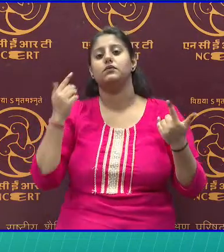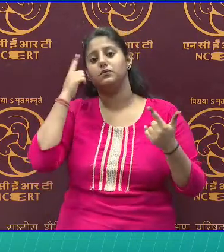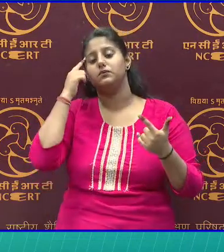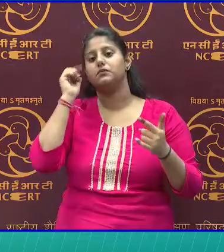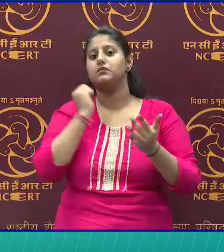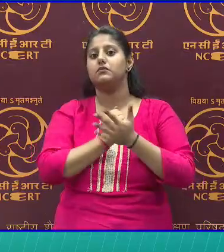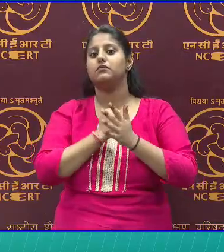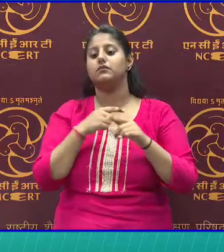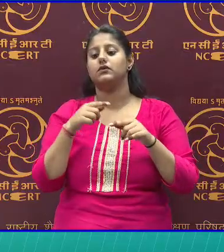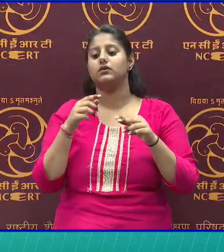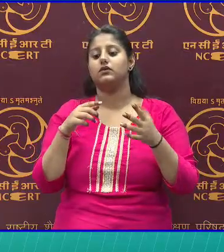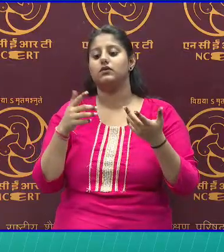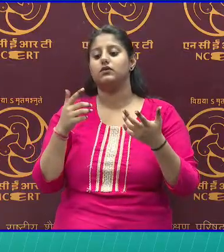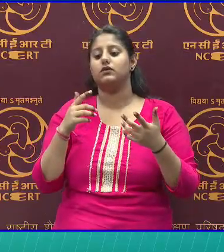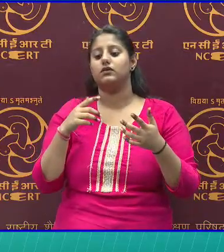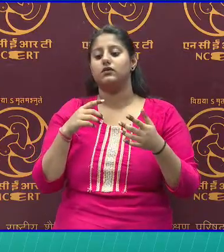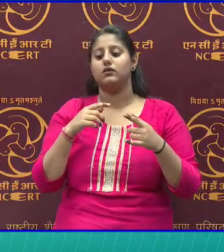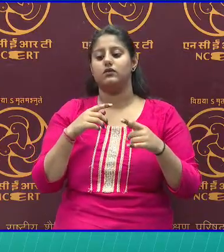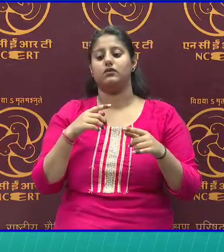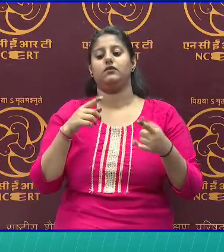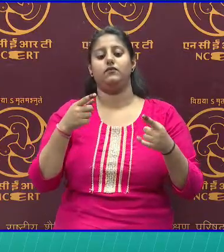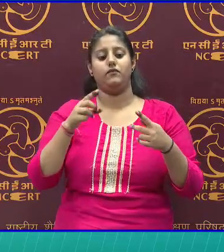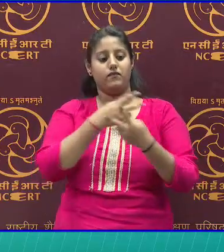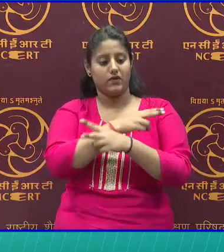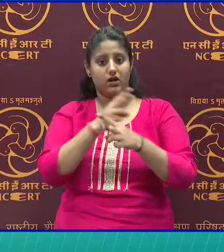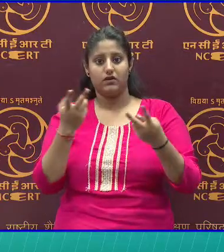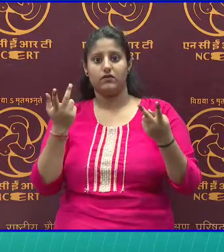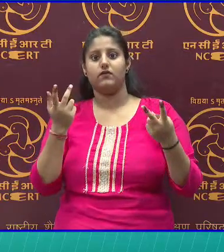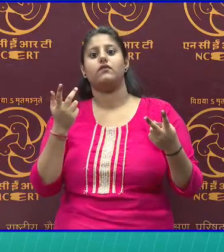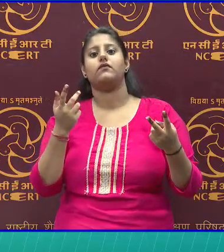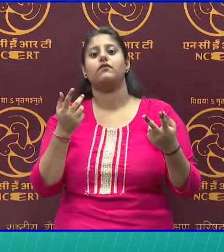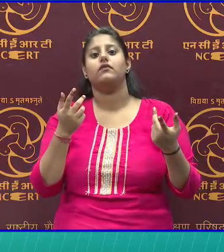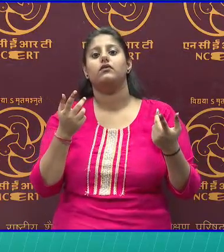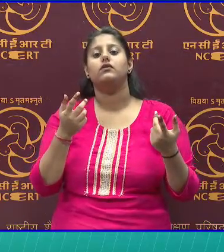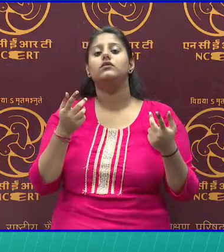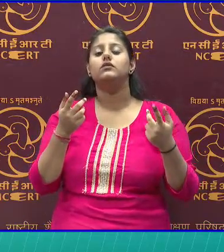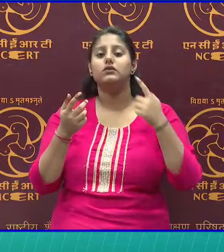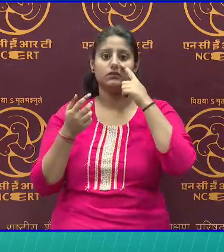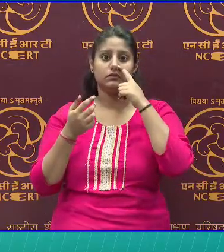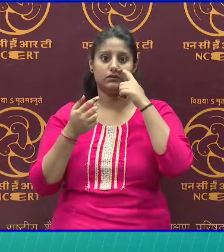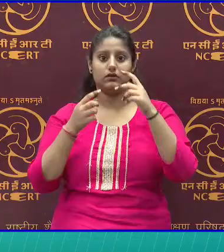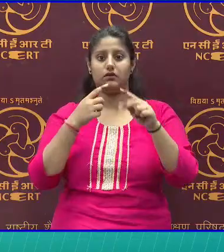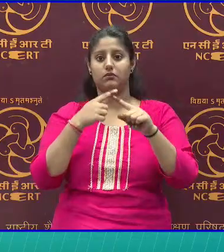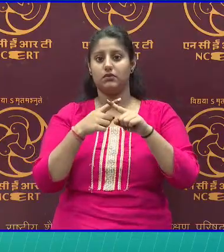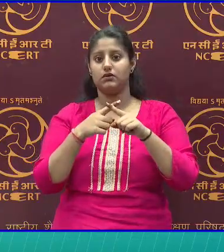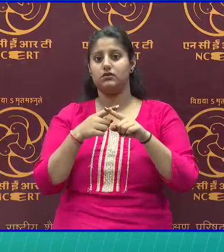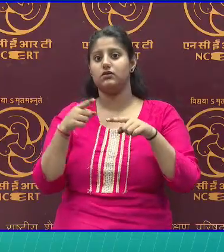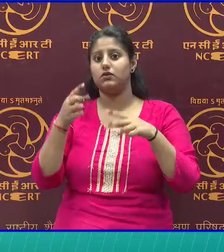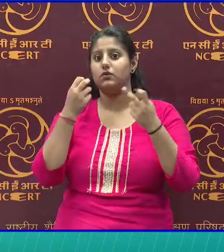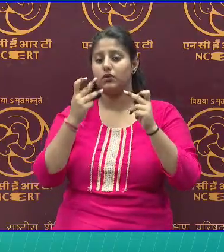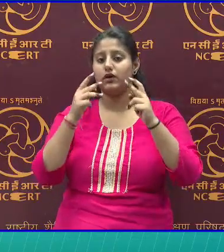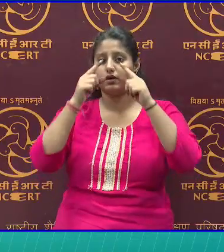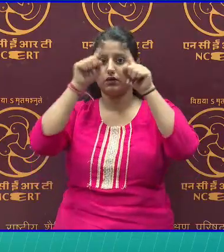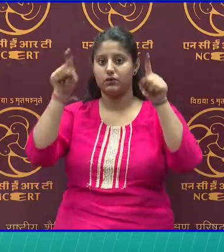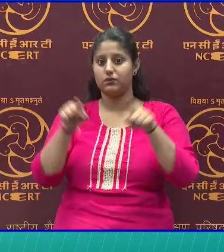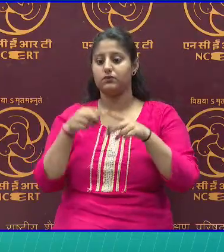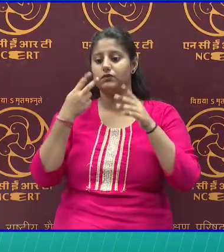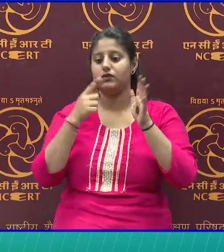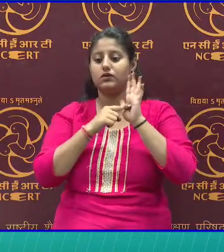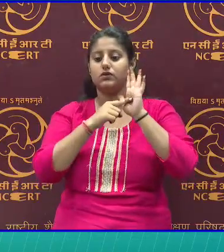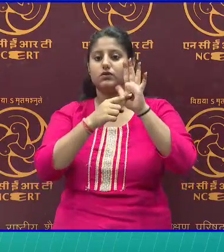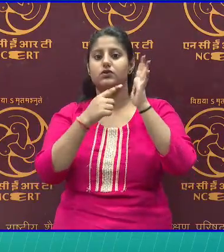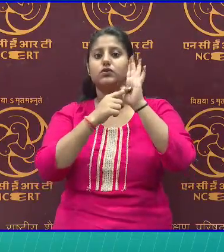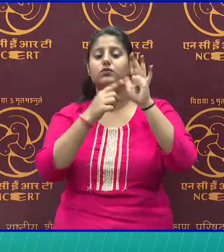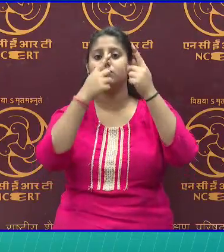things based on their geographical condition, and you can see that there is Maybe one we can pachadi. show them Yeah. the